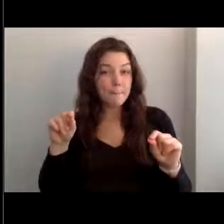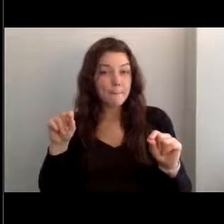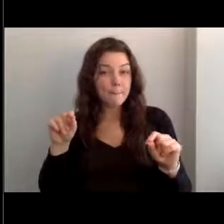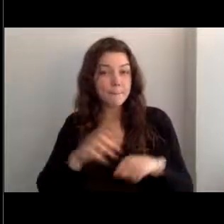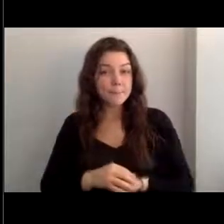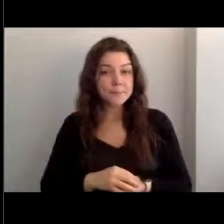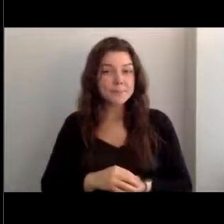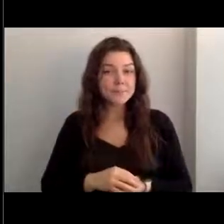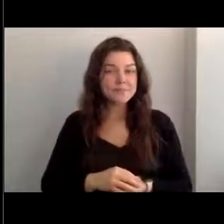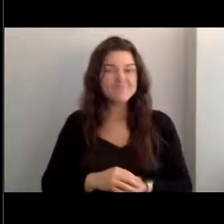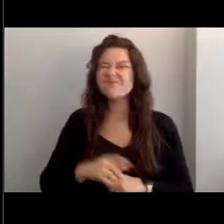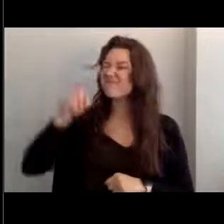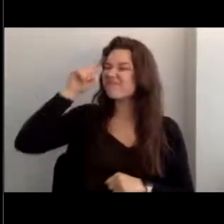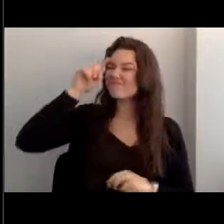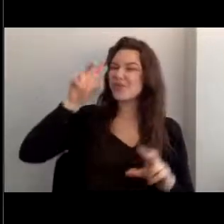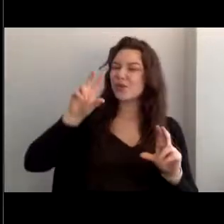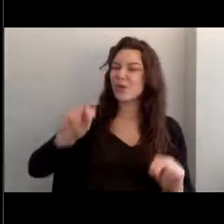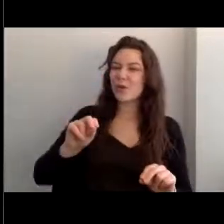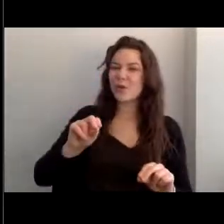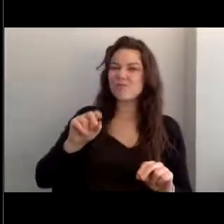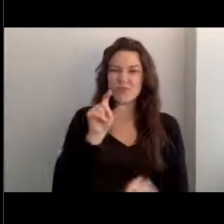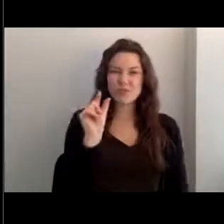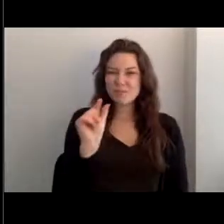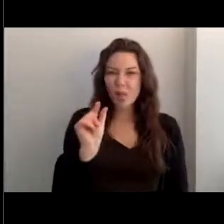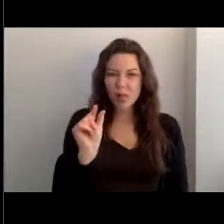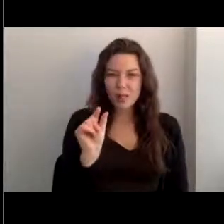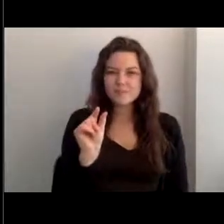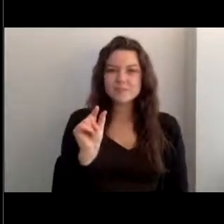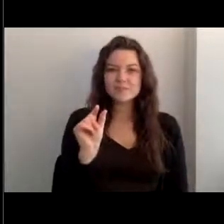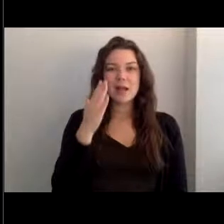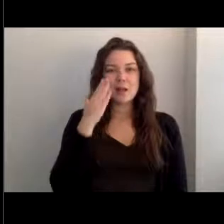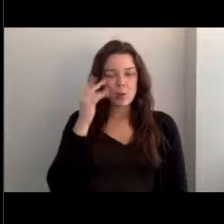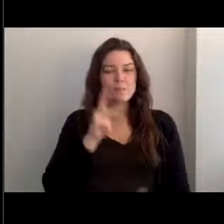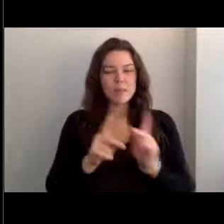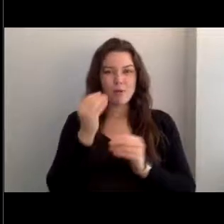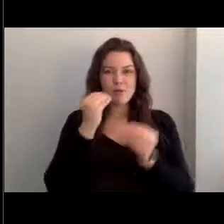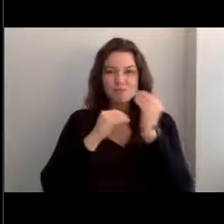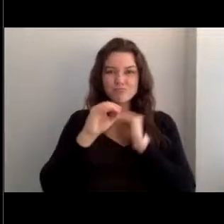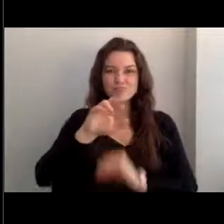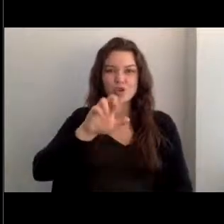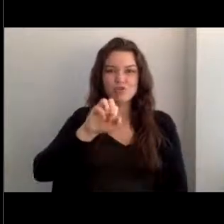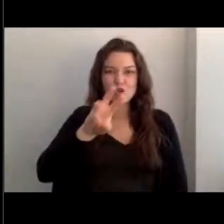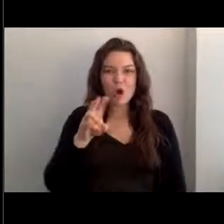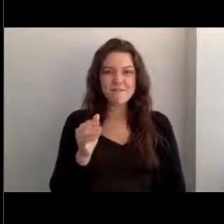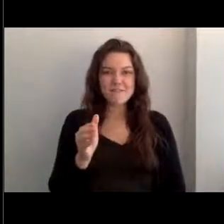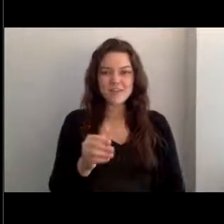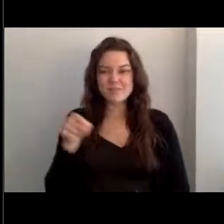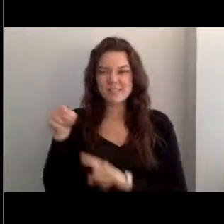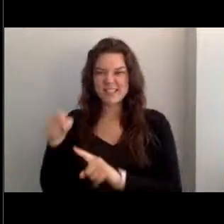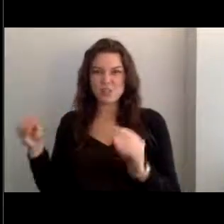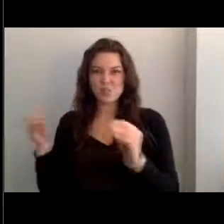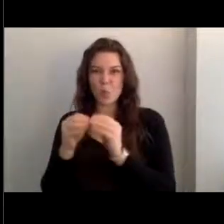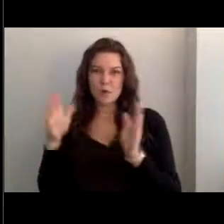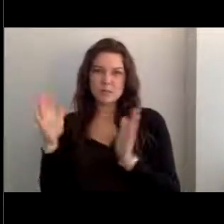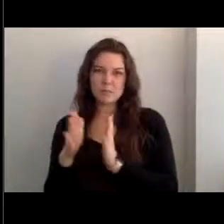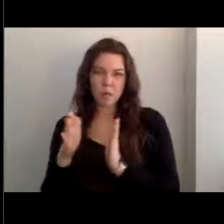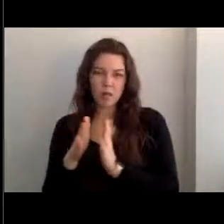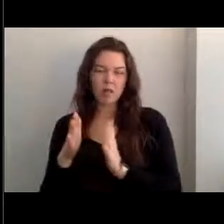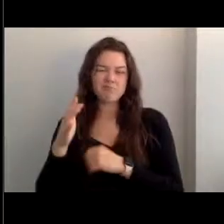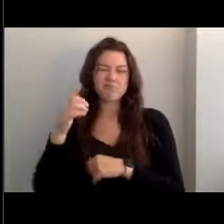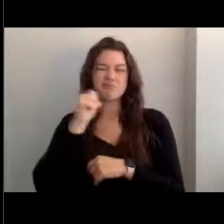I would say no. I think arrow crabs are way too small. I know people eat crawfish, and that's getting just a little bit of meat, but these are even smaller than crawfish. So I wouldn't think